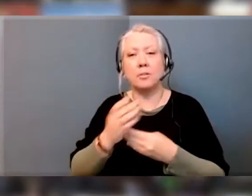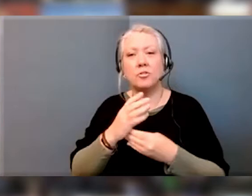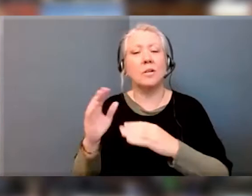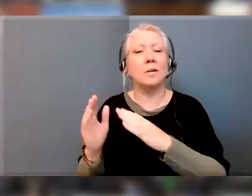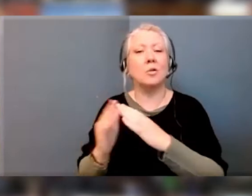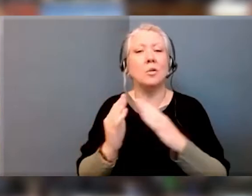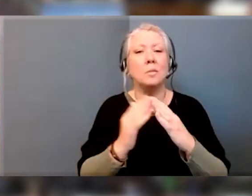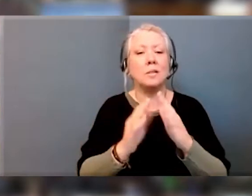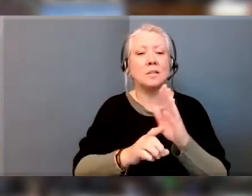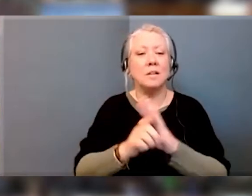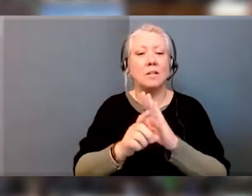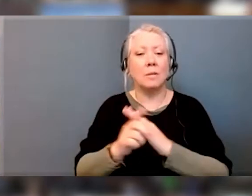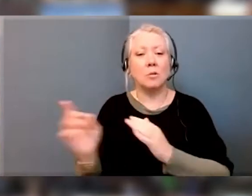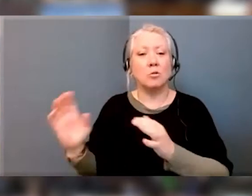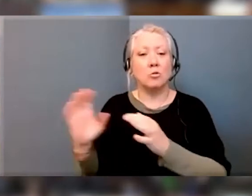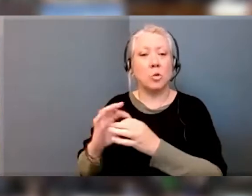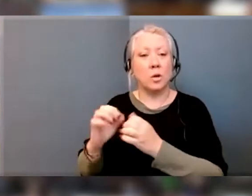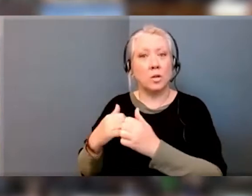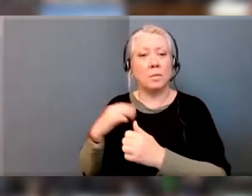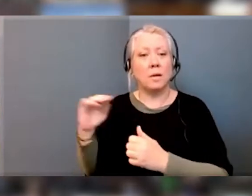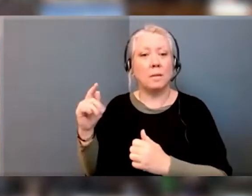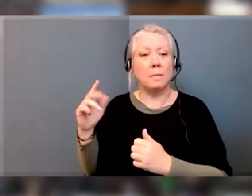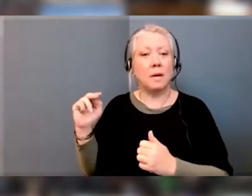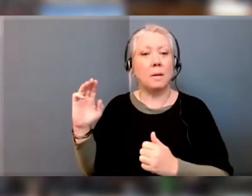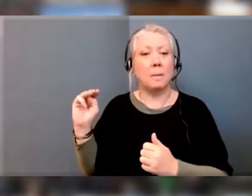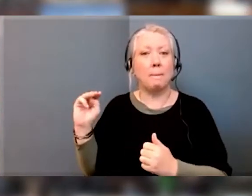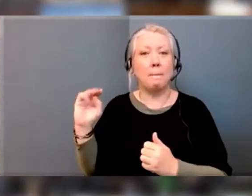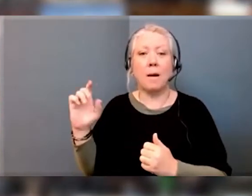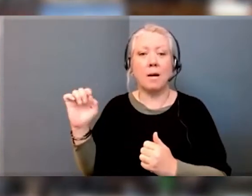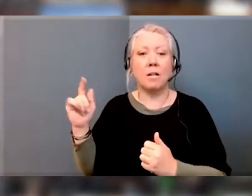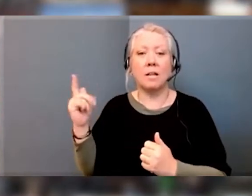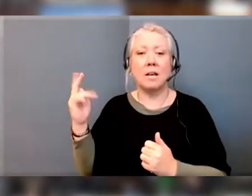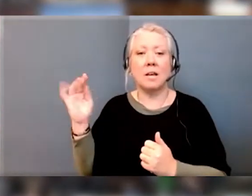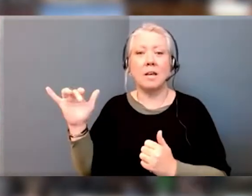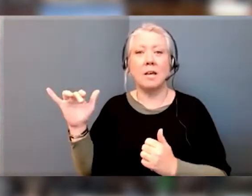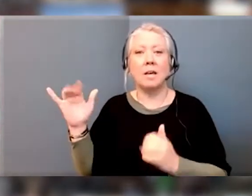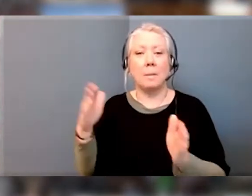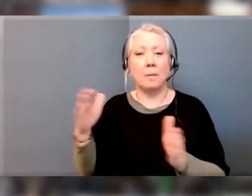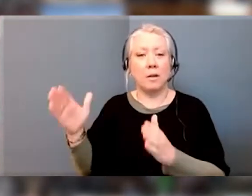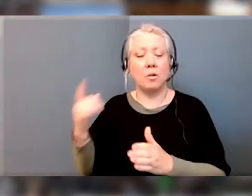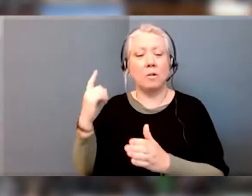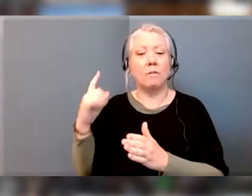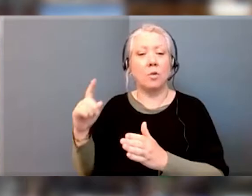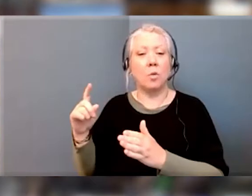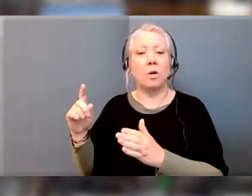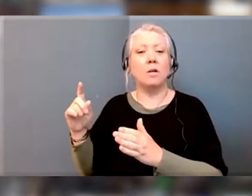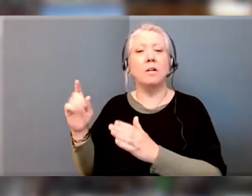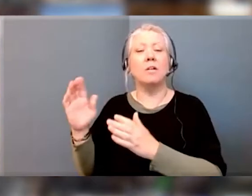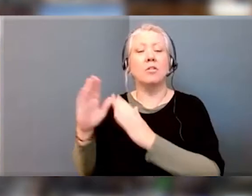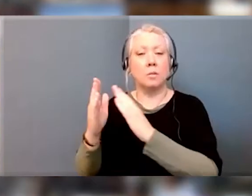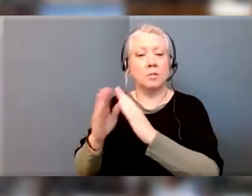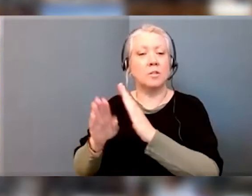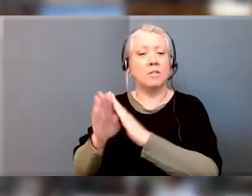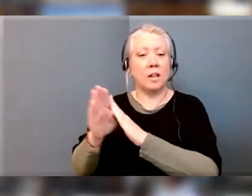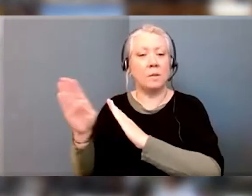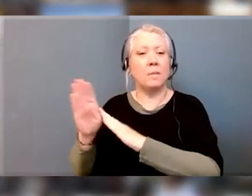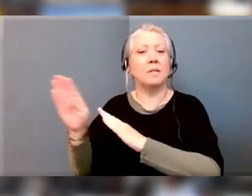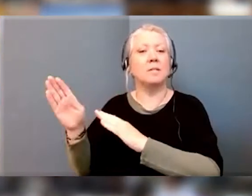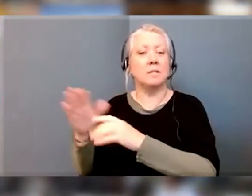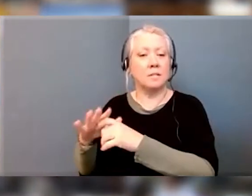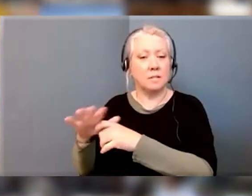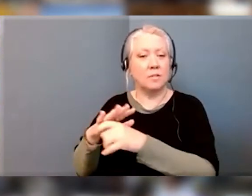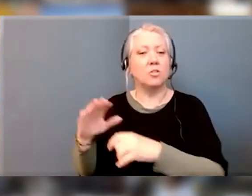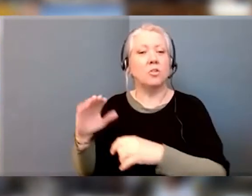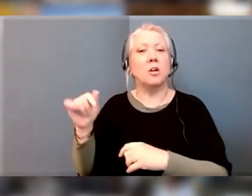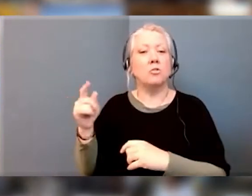as co-presenters are Megan McElhaney, who's a planner with the Community Development Division, as well as Joshua Rollin, who's a